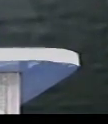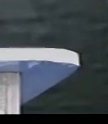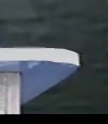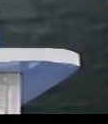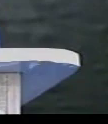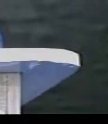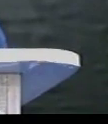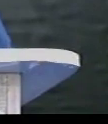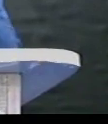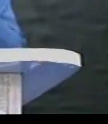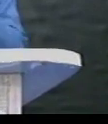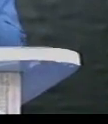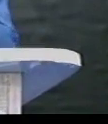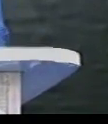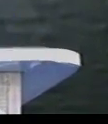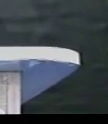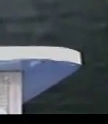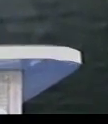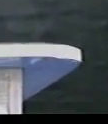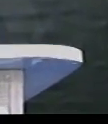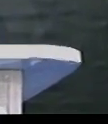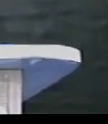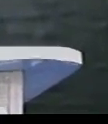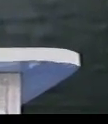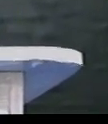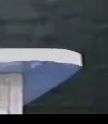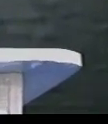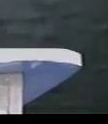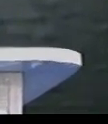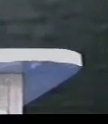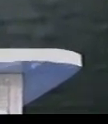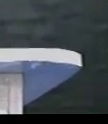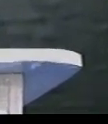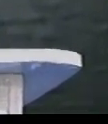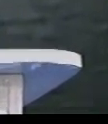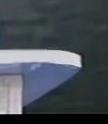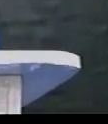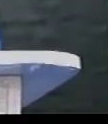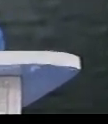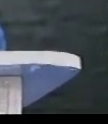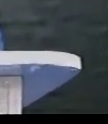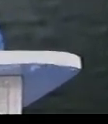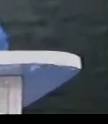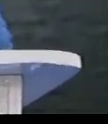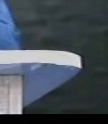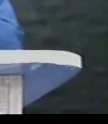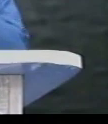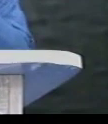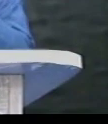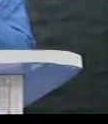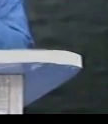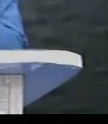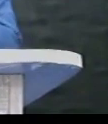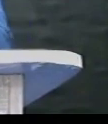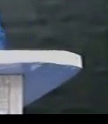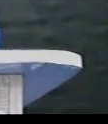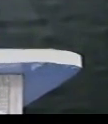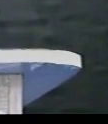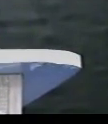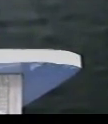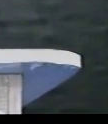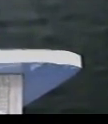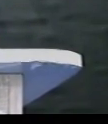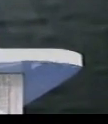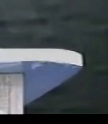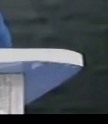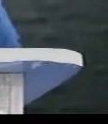of Jesus is greater. And in the name of Jesus, it will disappear. Just already it's well with you that you are here. And at the